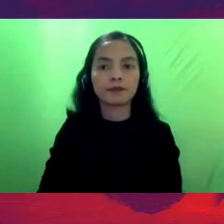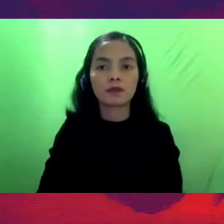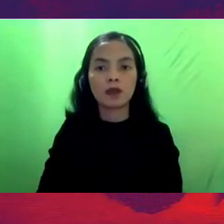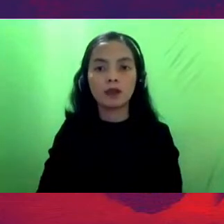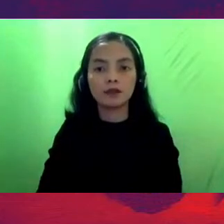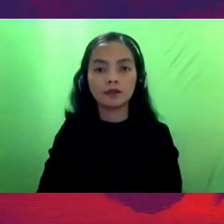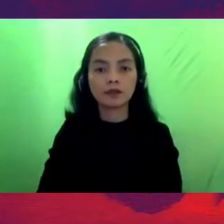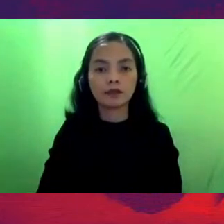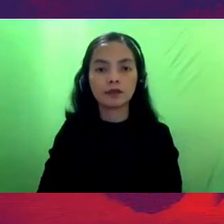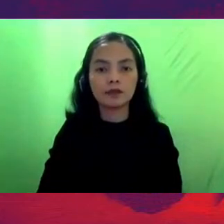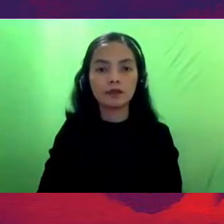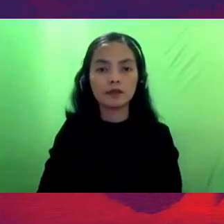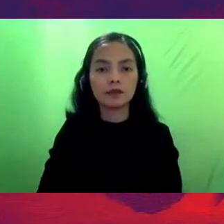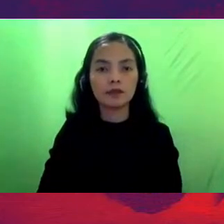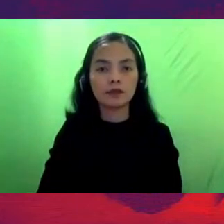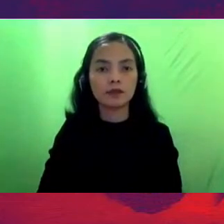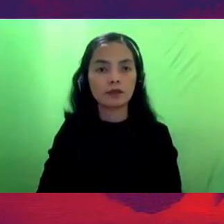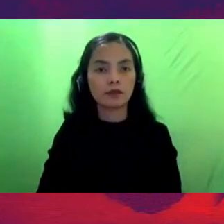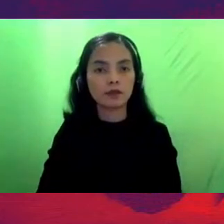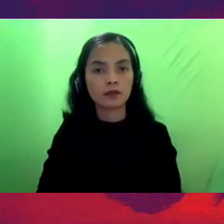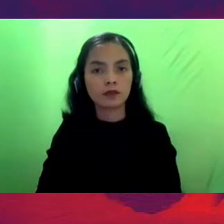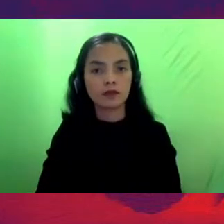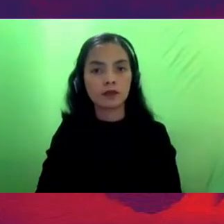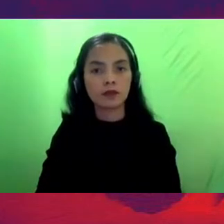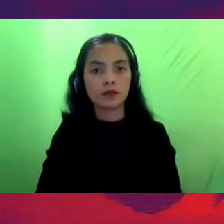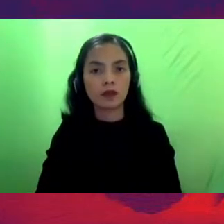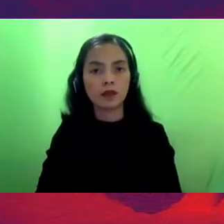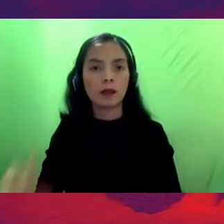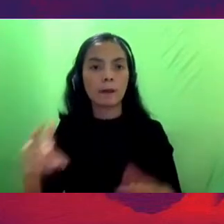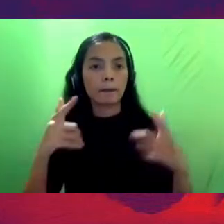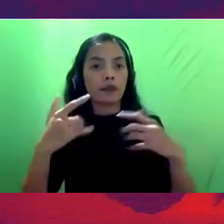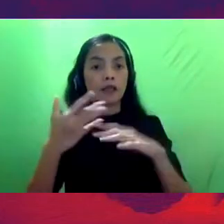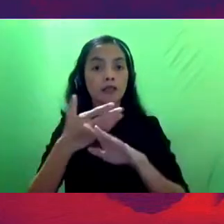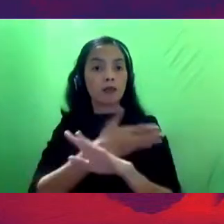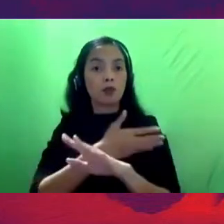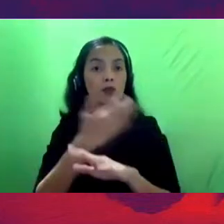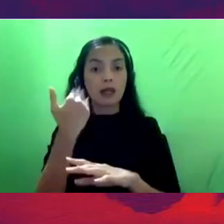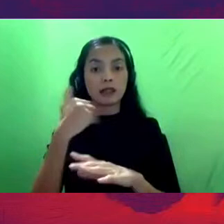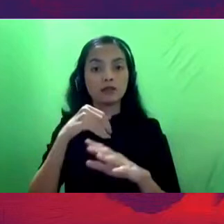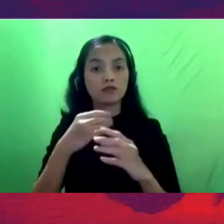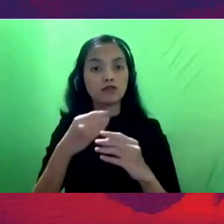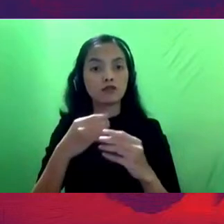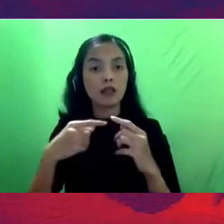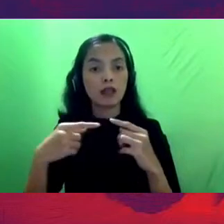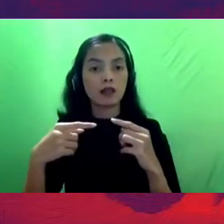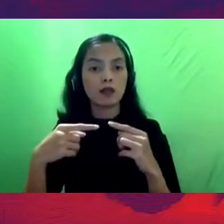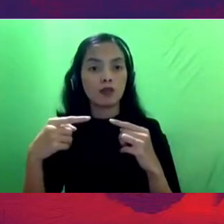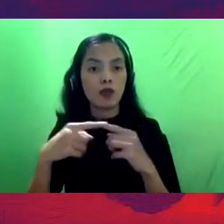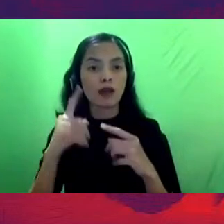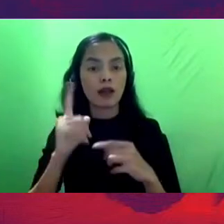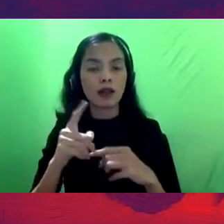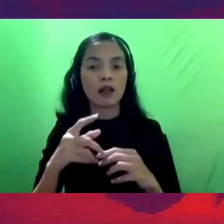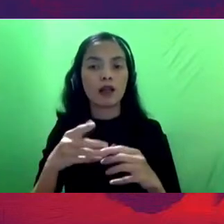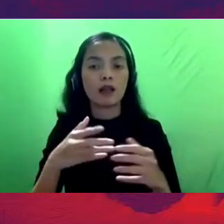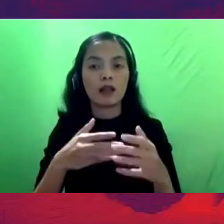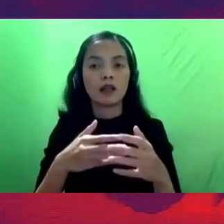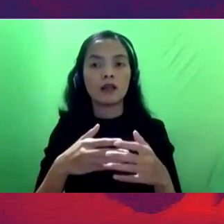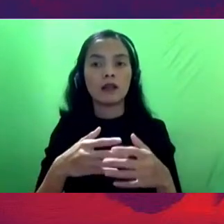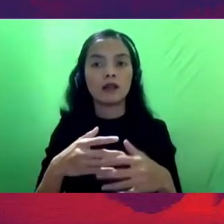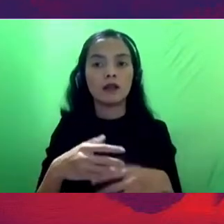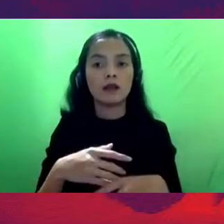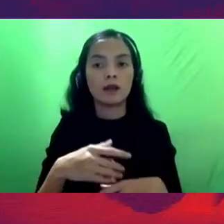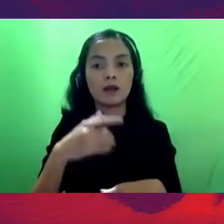This is continuing to the previous slides, that the challenges from learning from home was due to